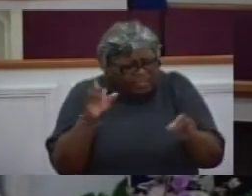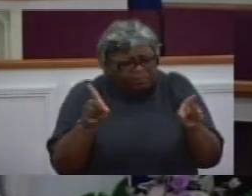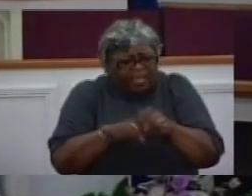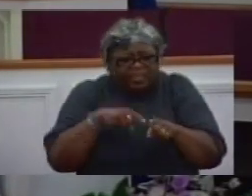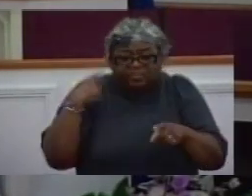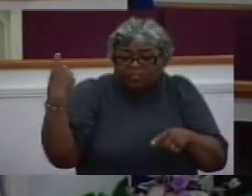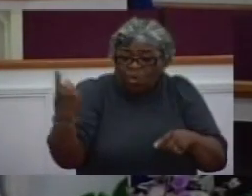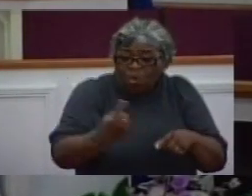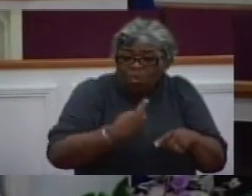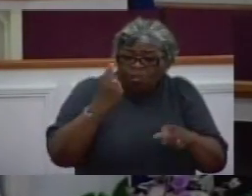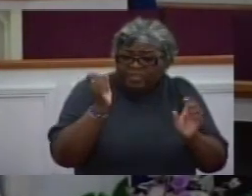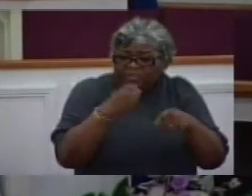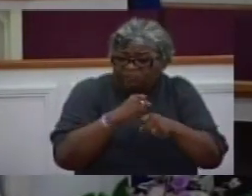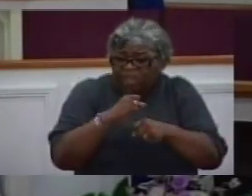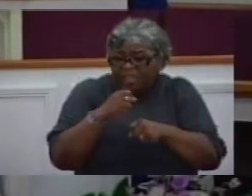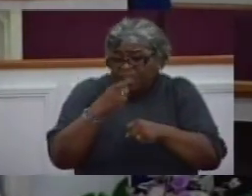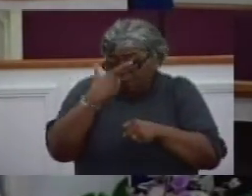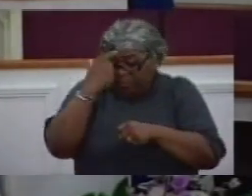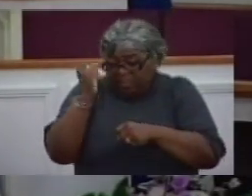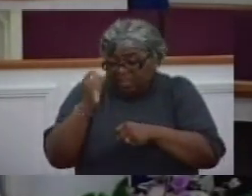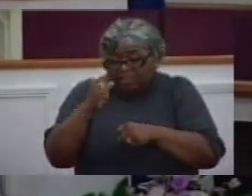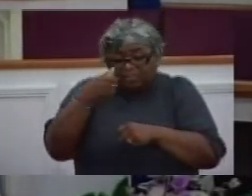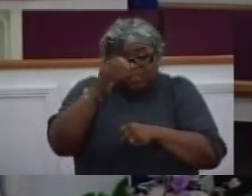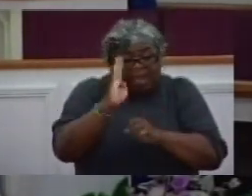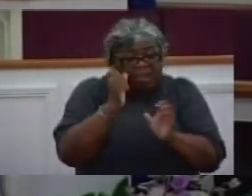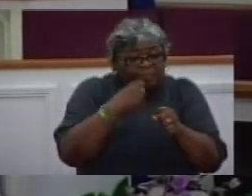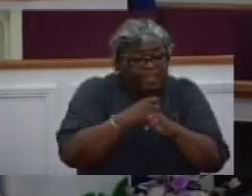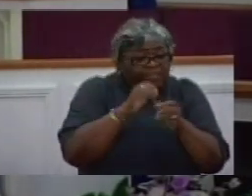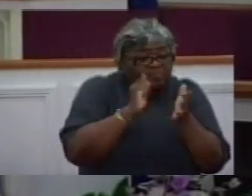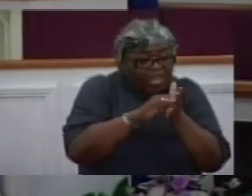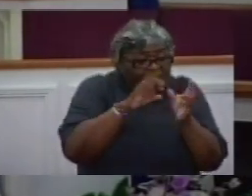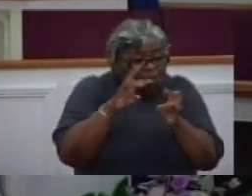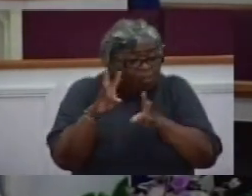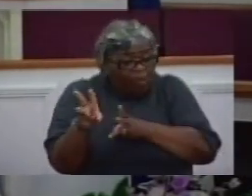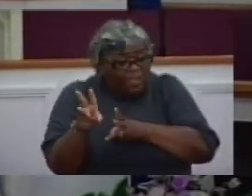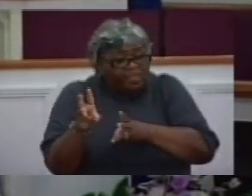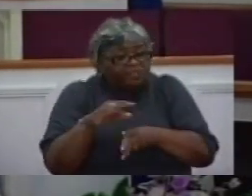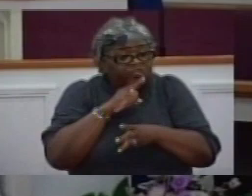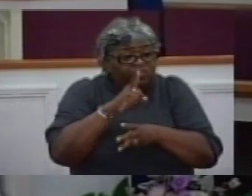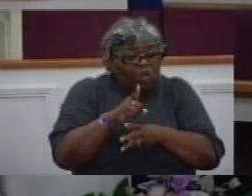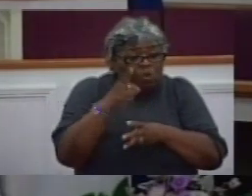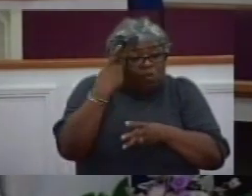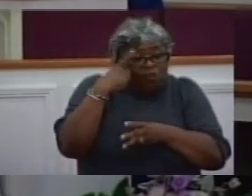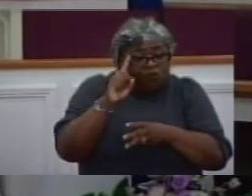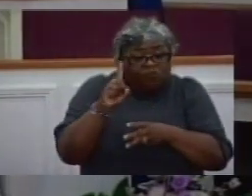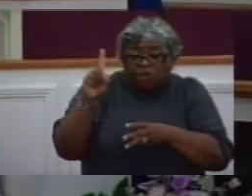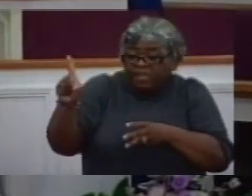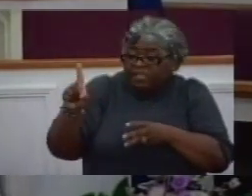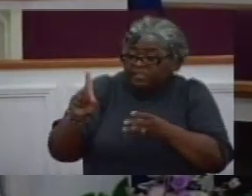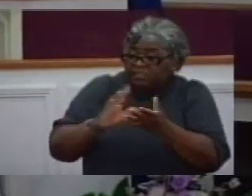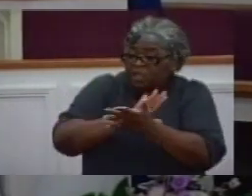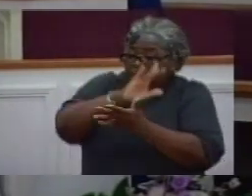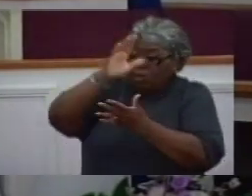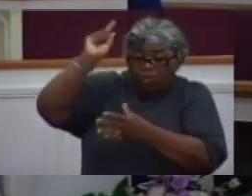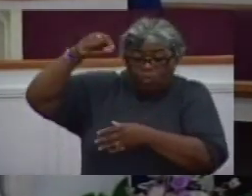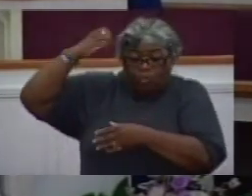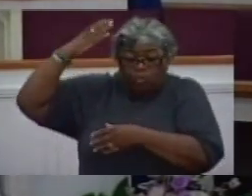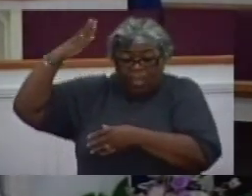it's always a fight. Because God made it that way. So in order for his